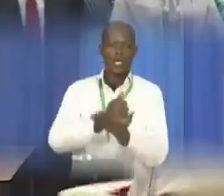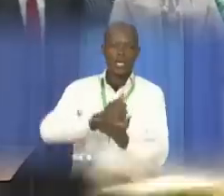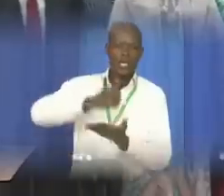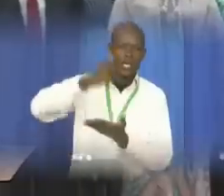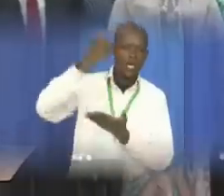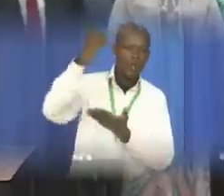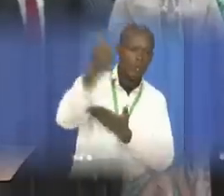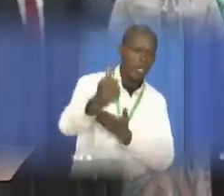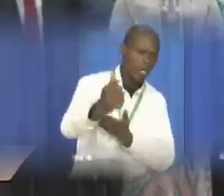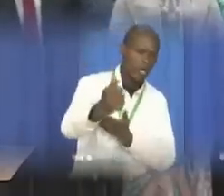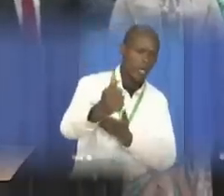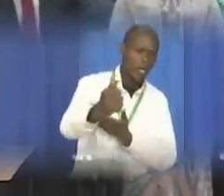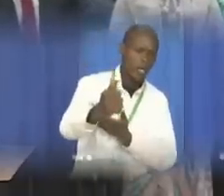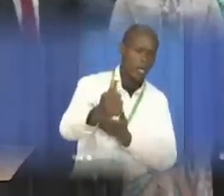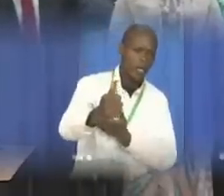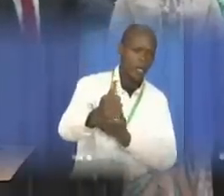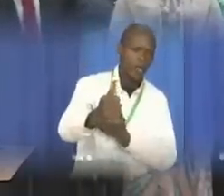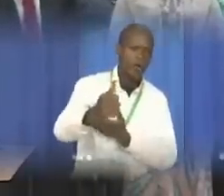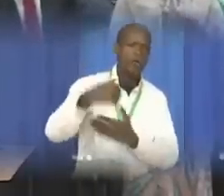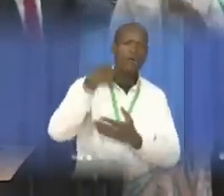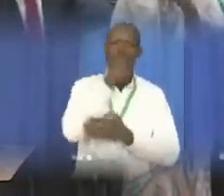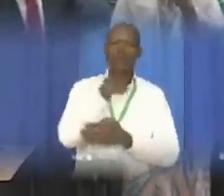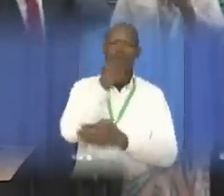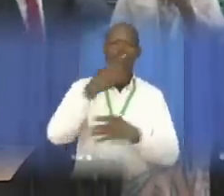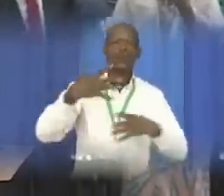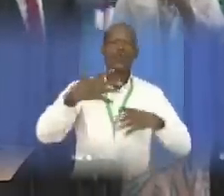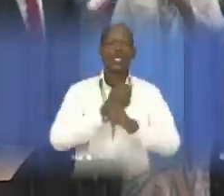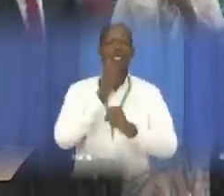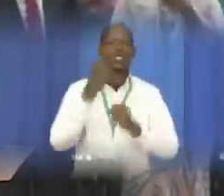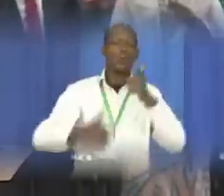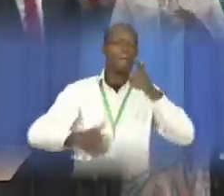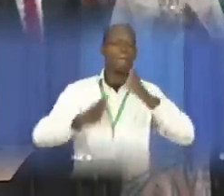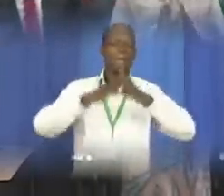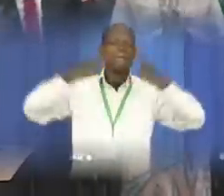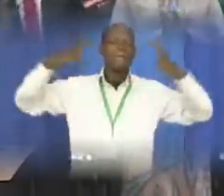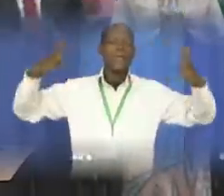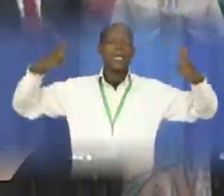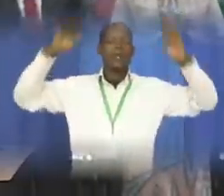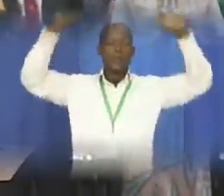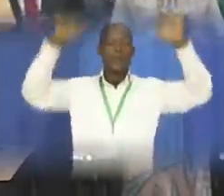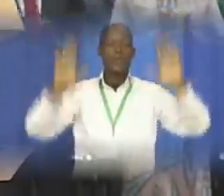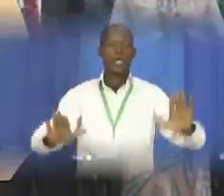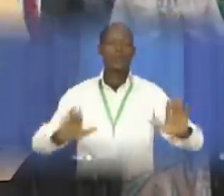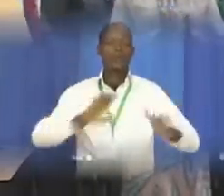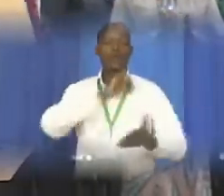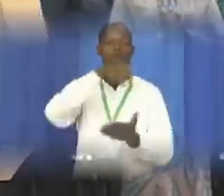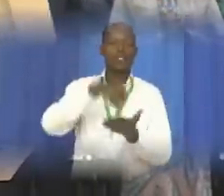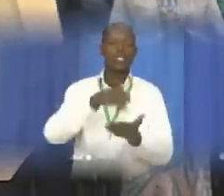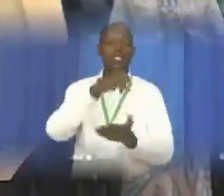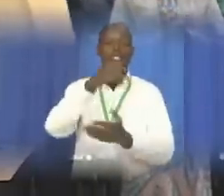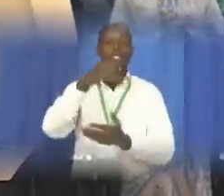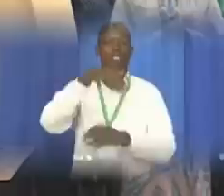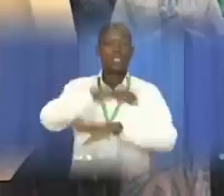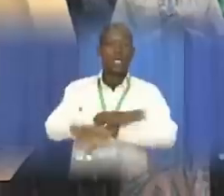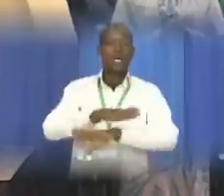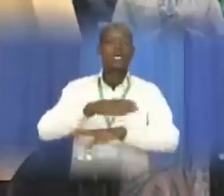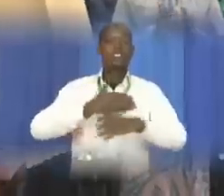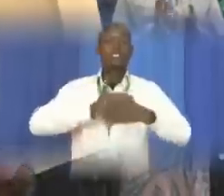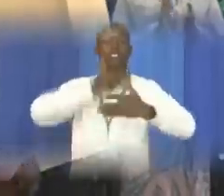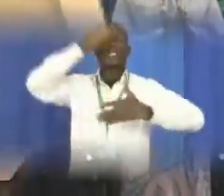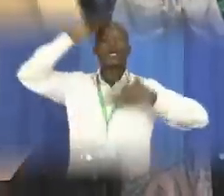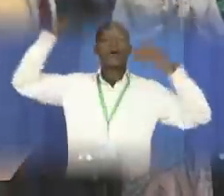Amen. Who got the biggest miracle tonight? Let your hallelujah be the loudest.